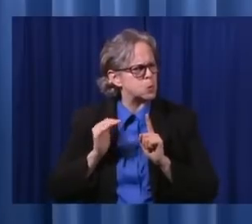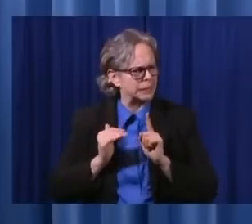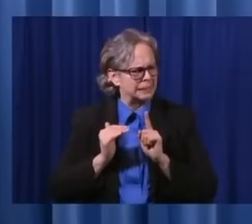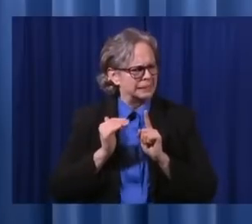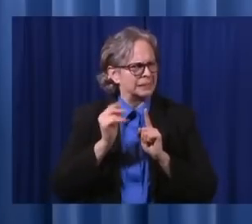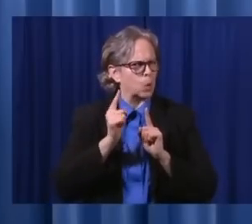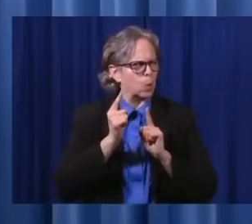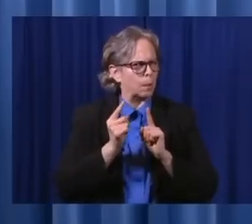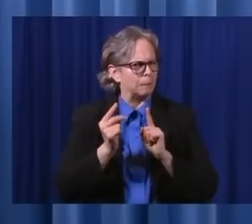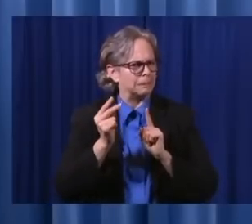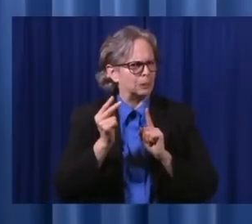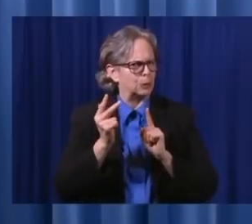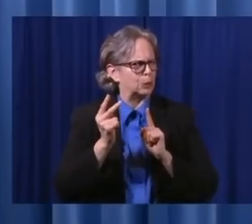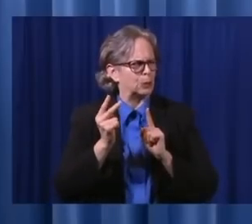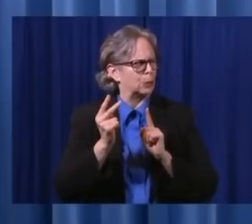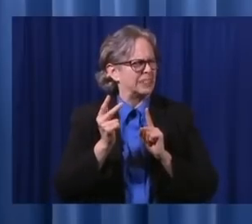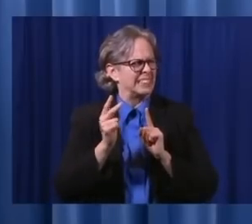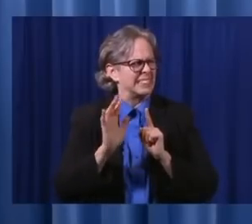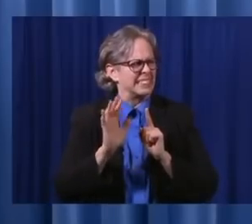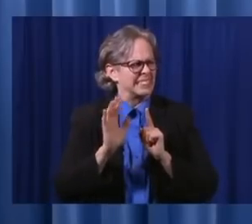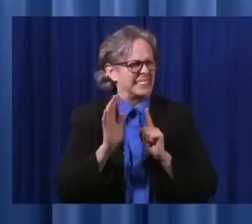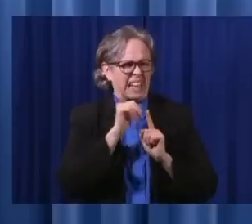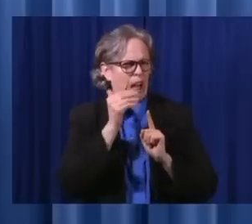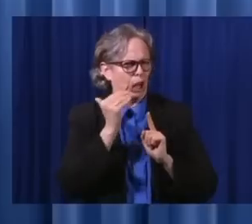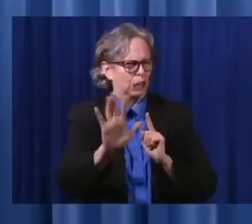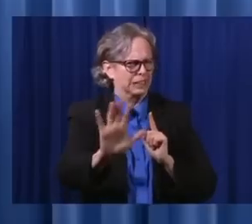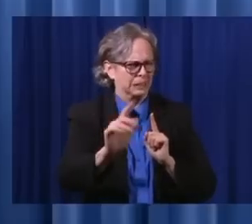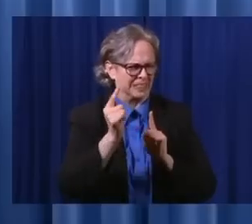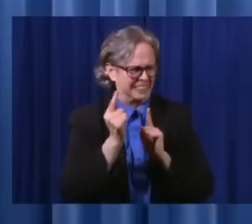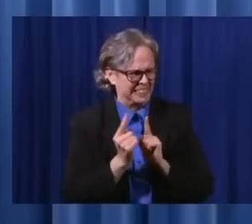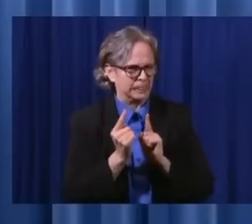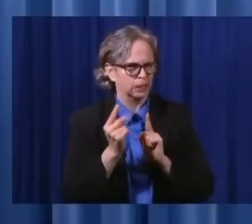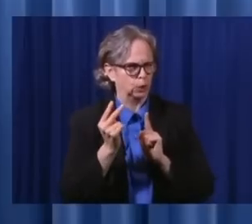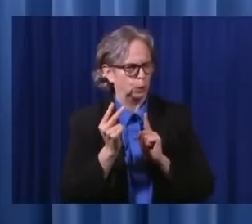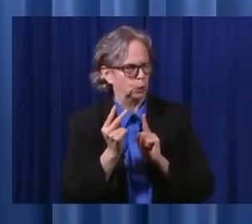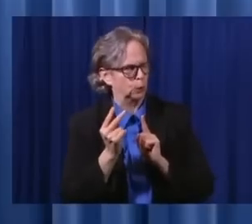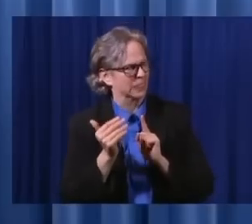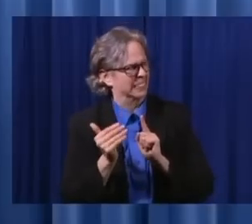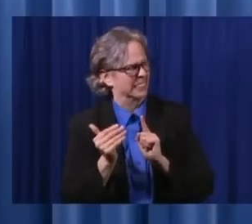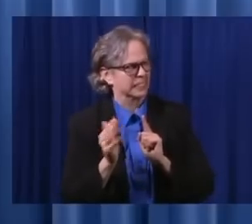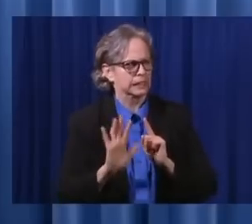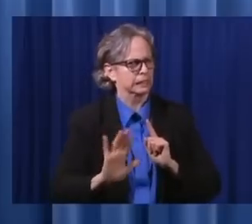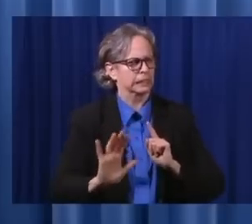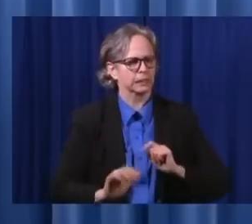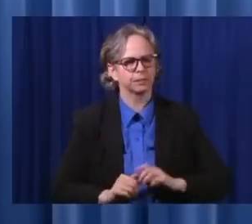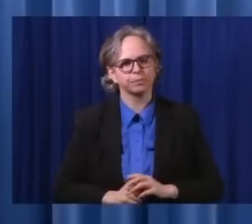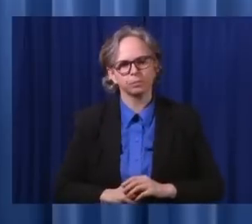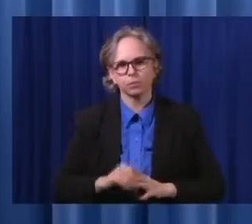That is not a good movement. So again, this is.